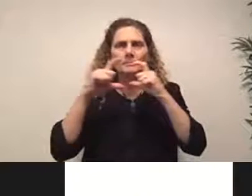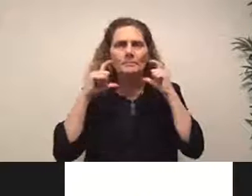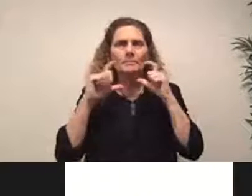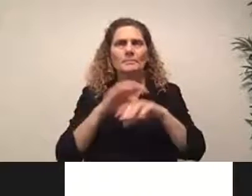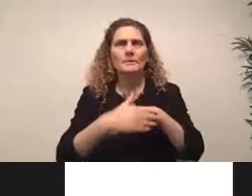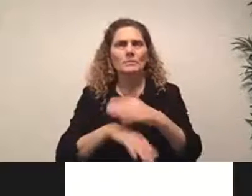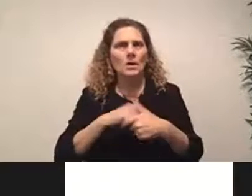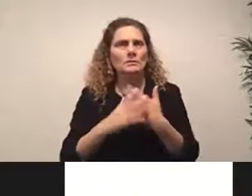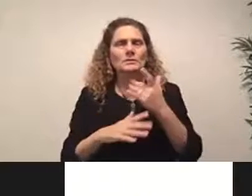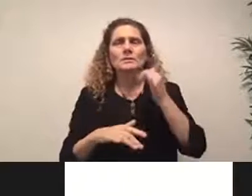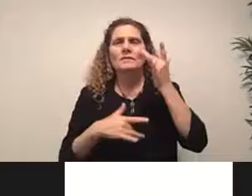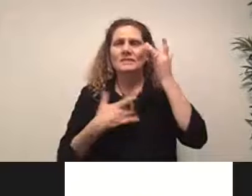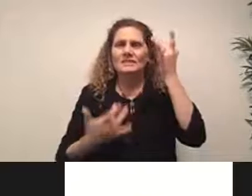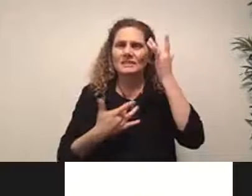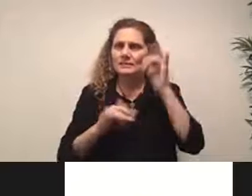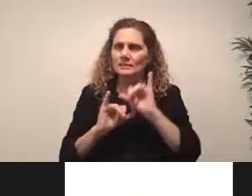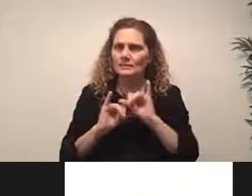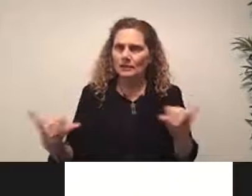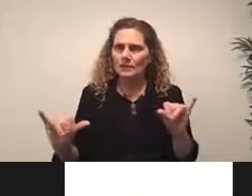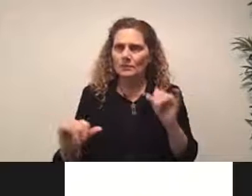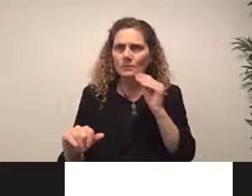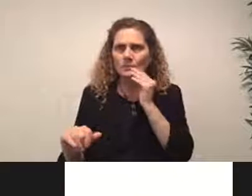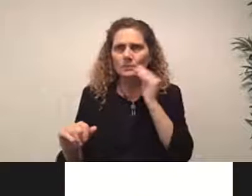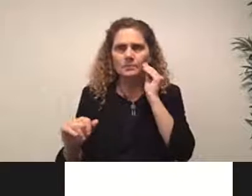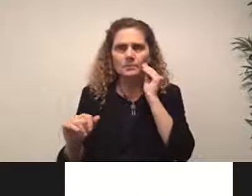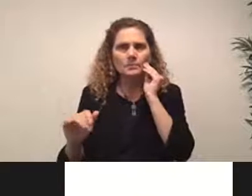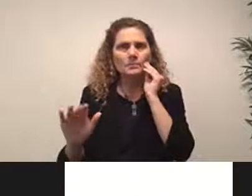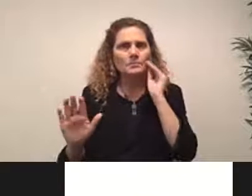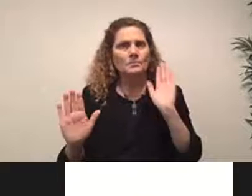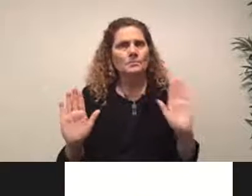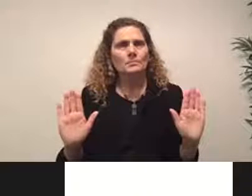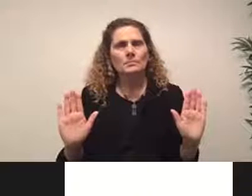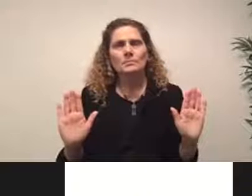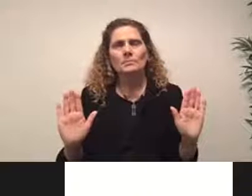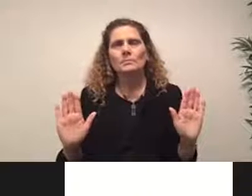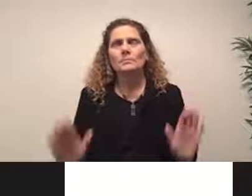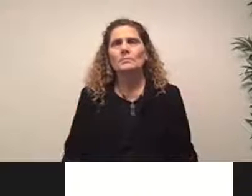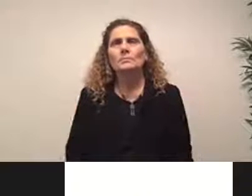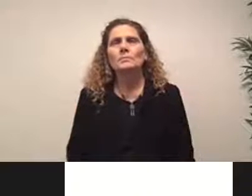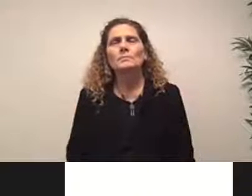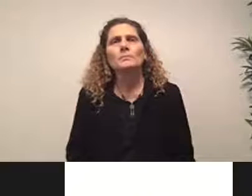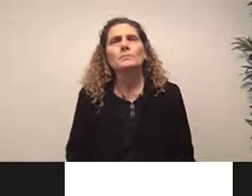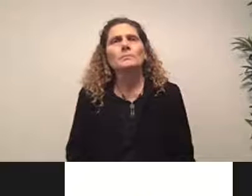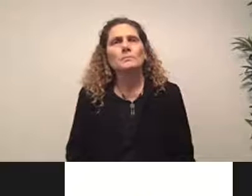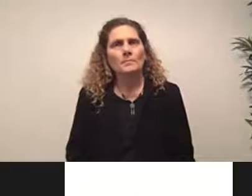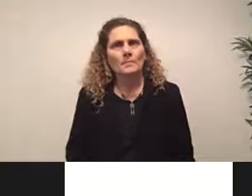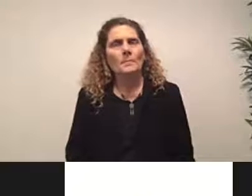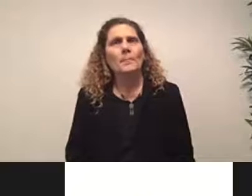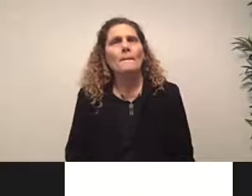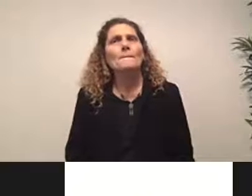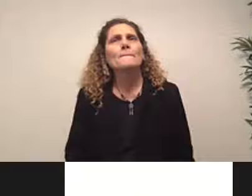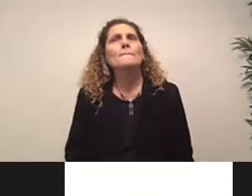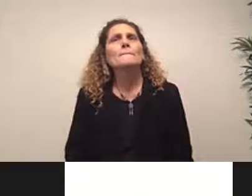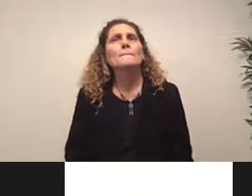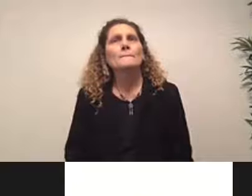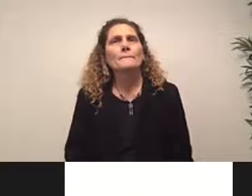things that I learned this morning is, at least as it relates to the Pfizer vaccination, that what that does is it prevents you from